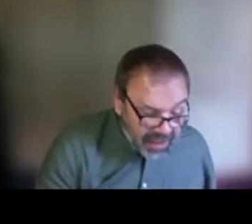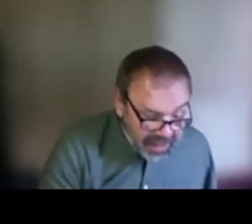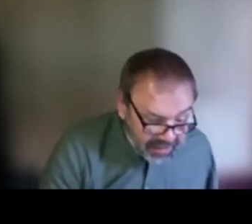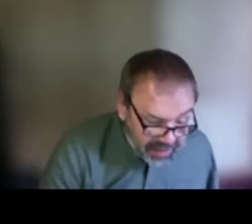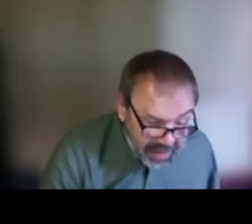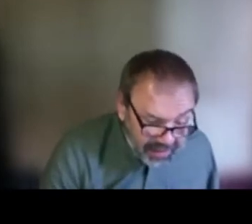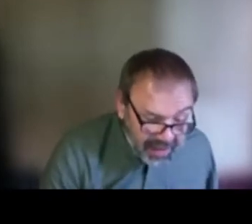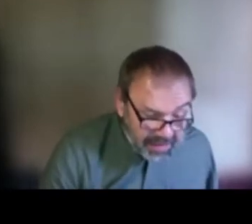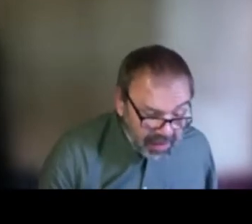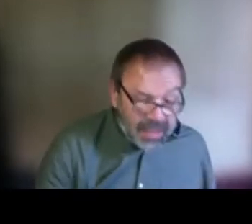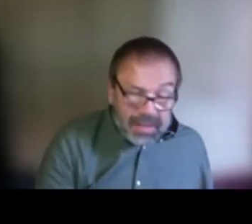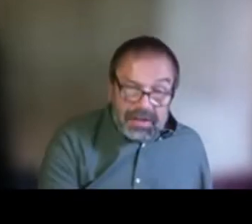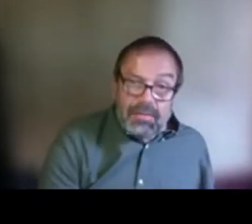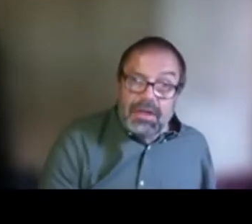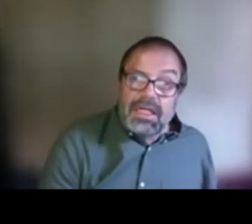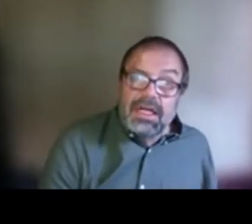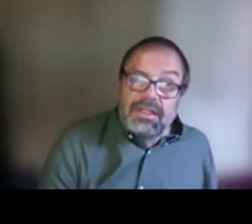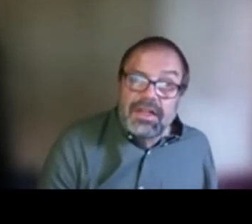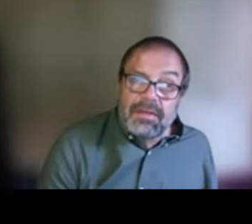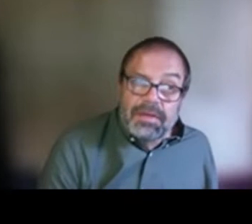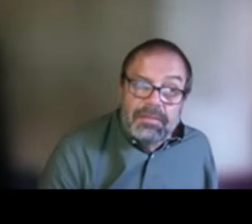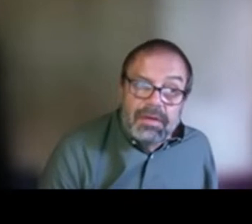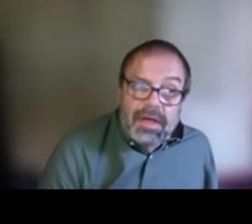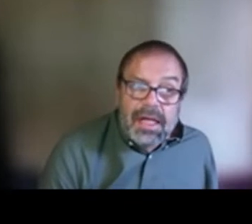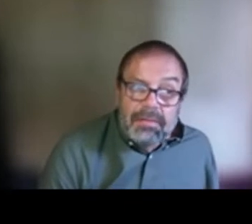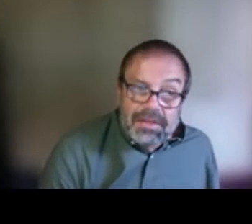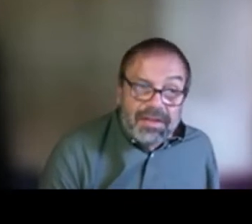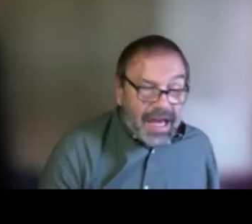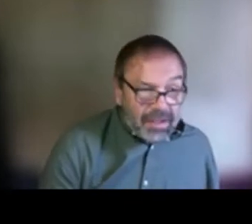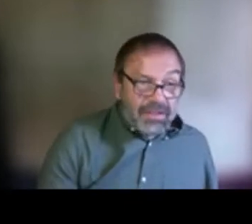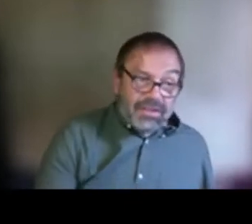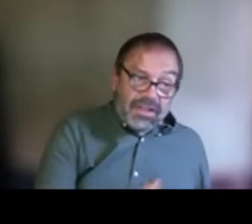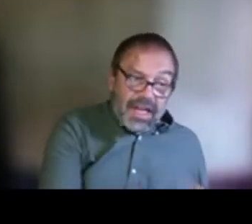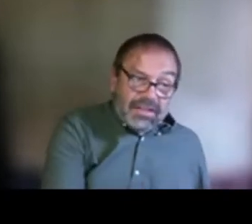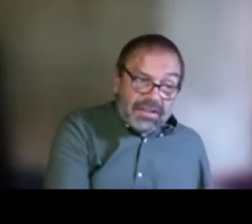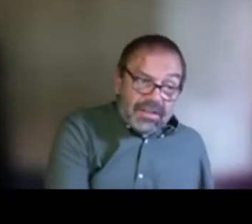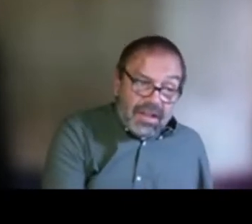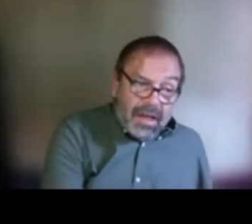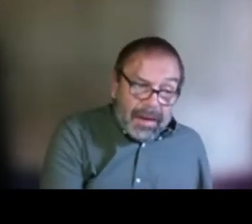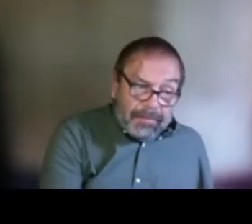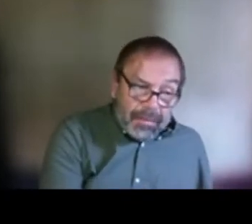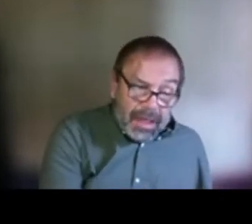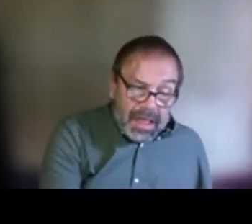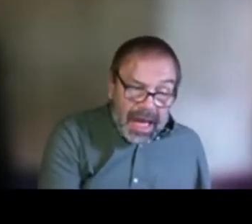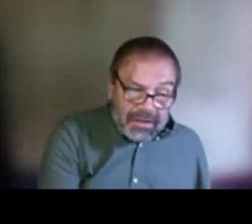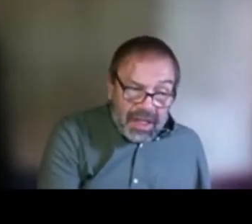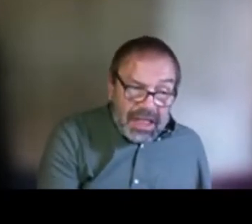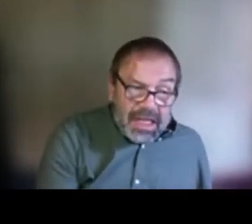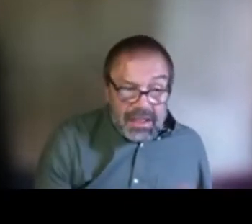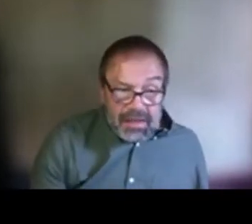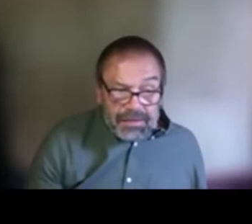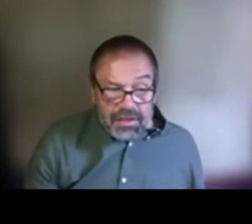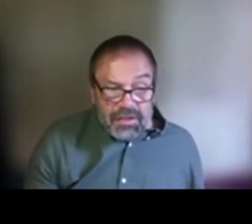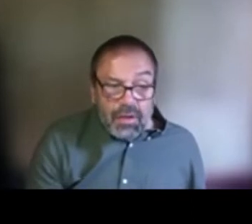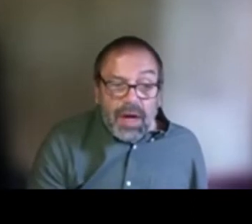an unnecessary divide between disabled and non-disabled people. Much of the evidence suggests that actually